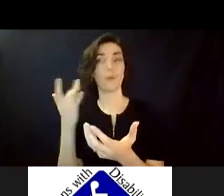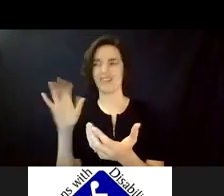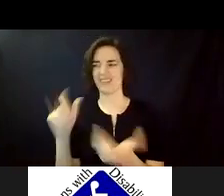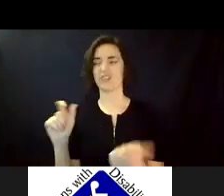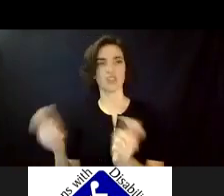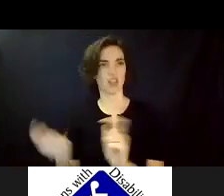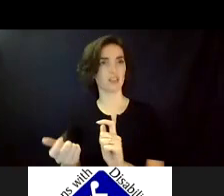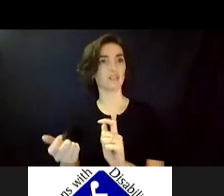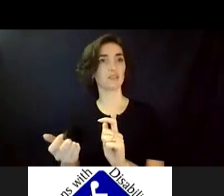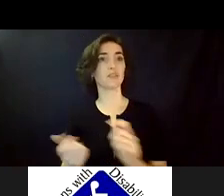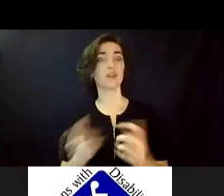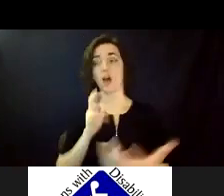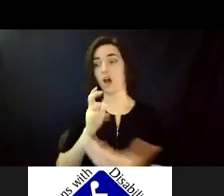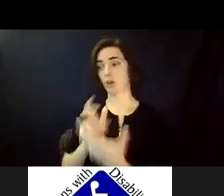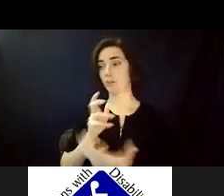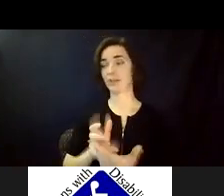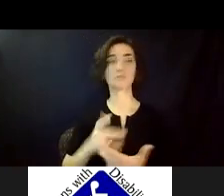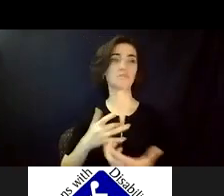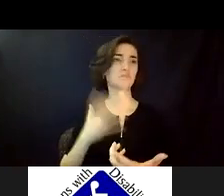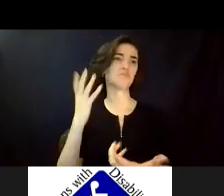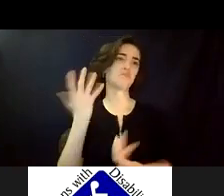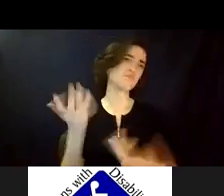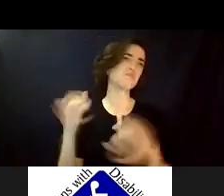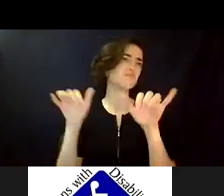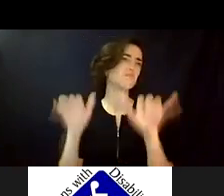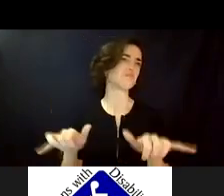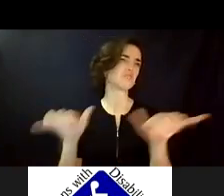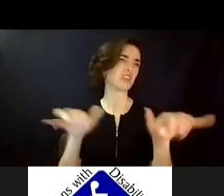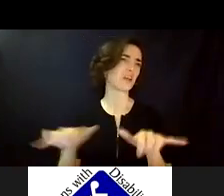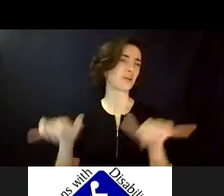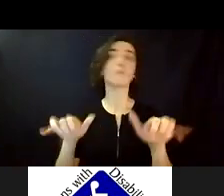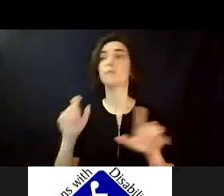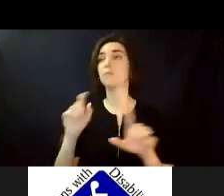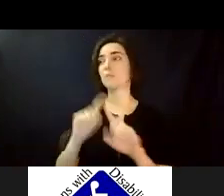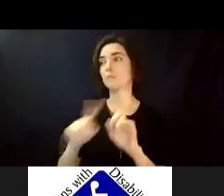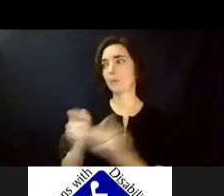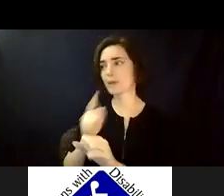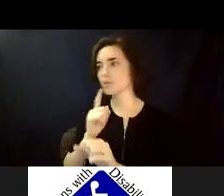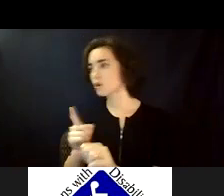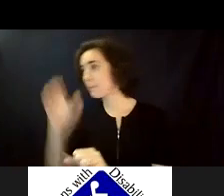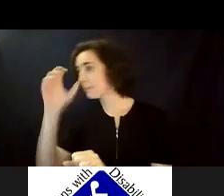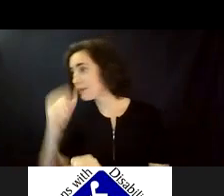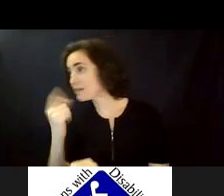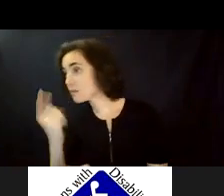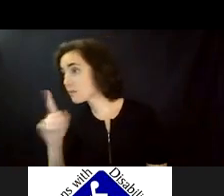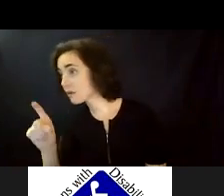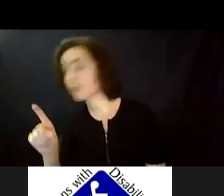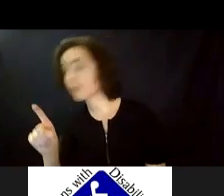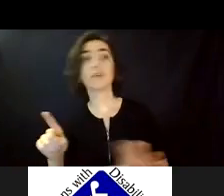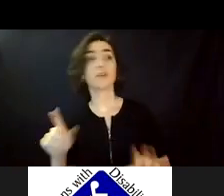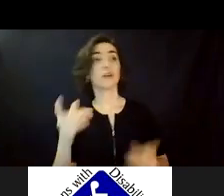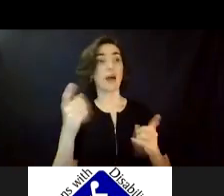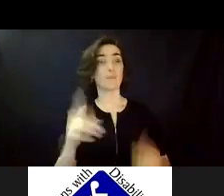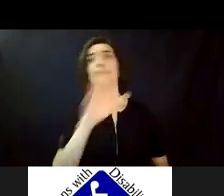The accommodations pretty much remain the same, but we want to make sure that there's something we're missing there. We've never had a student that was diagnosed, let's